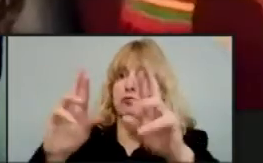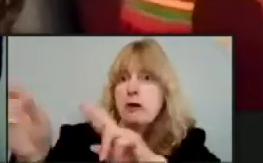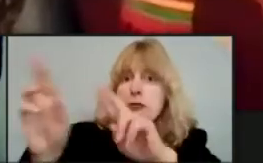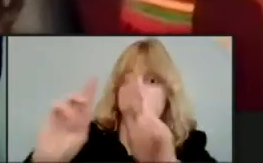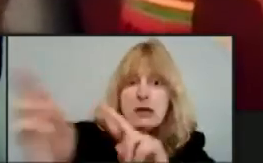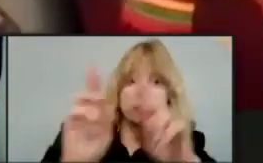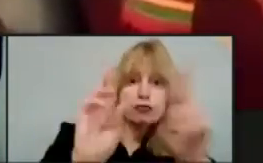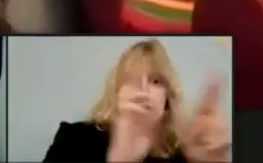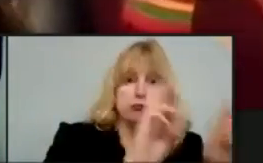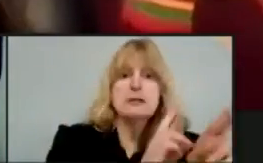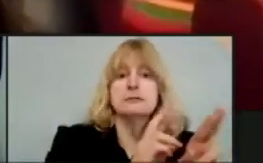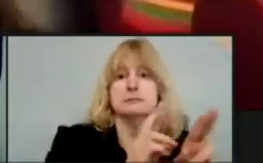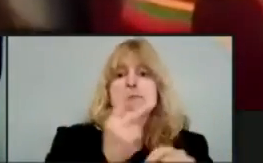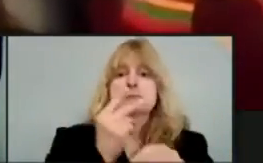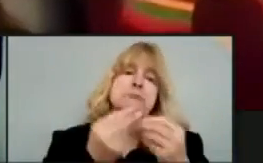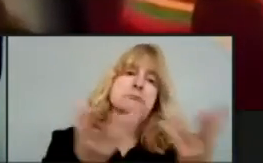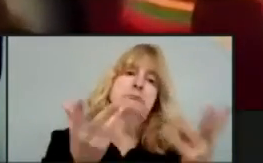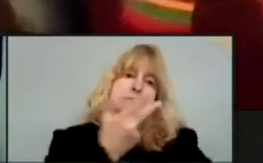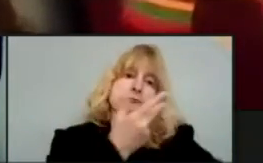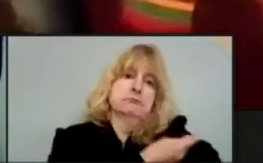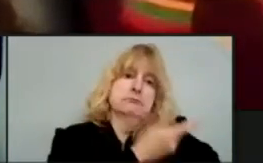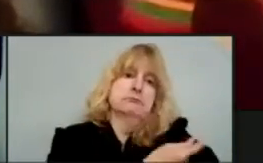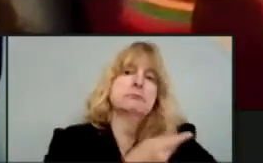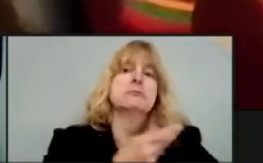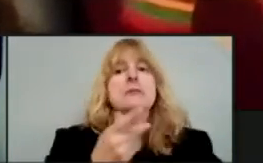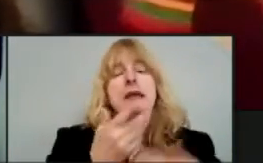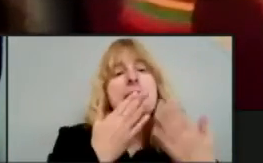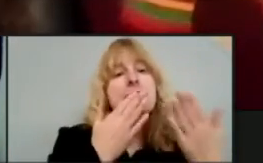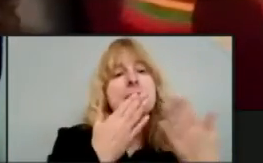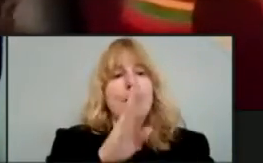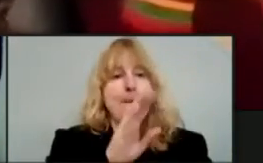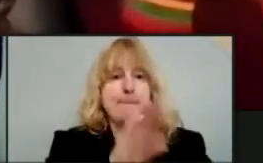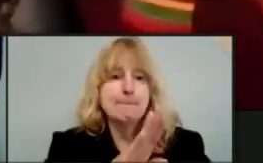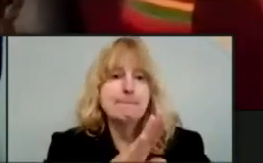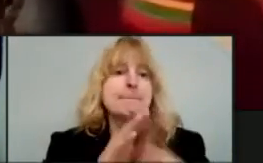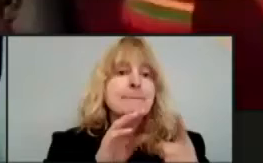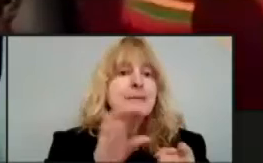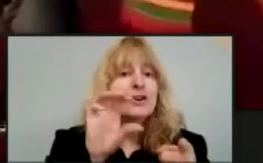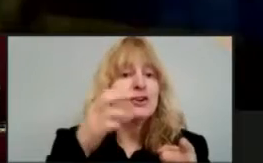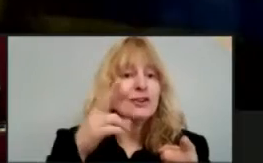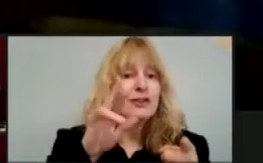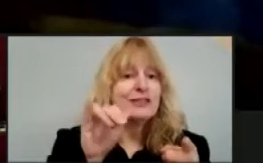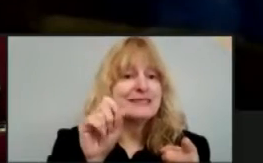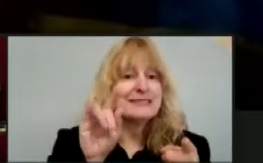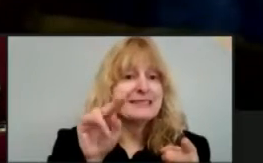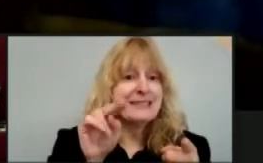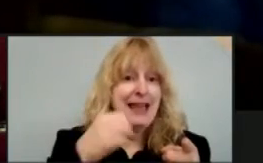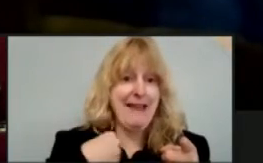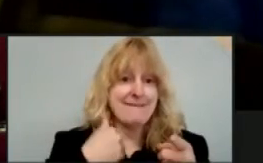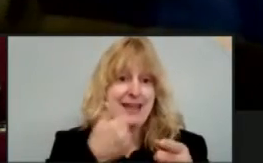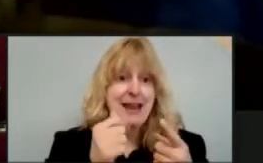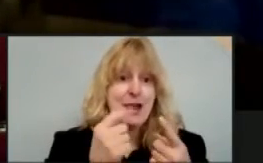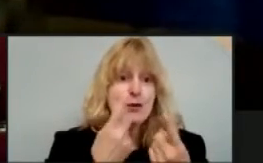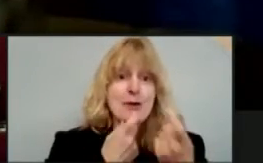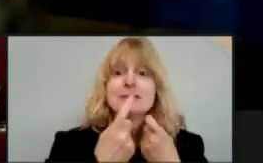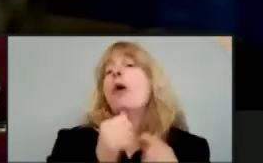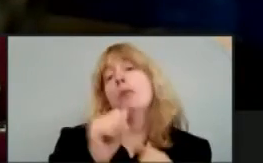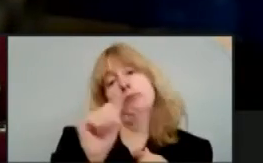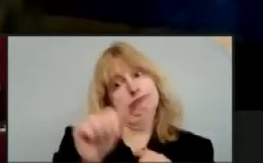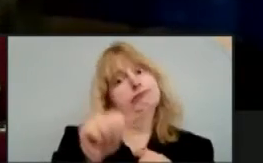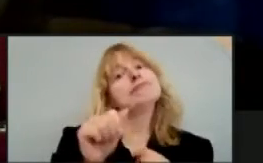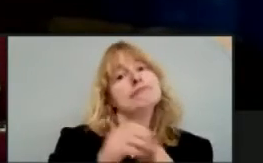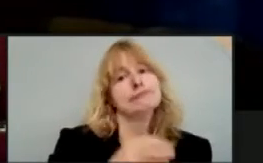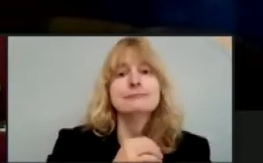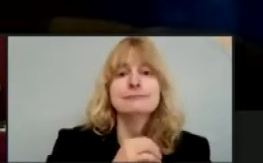Okay, thank you, Bob. Christine, questions from our audience. We do, we have some questions. So,